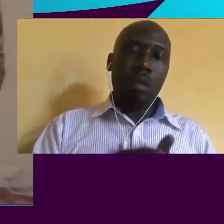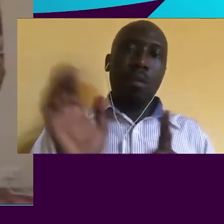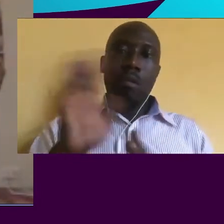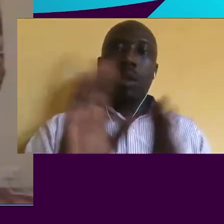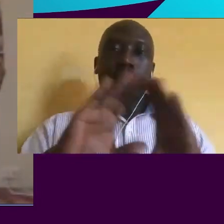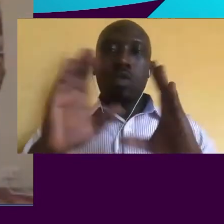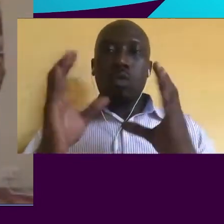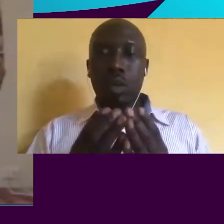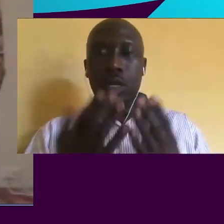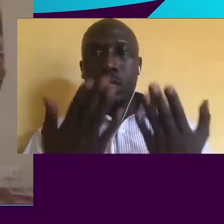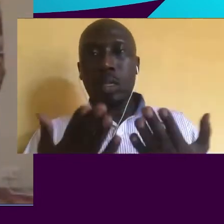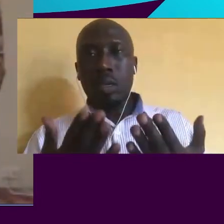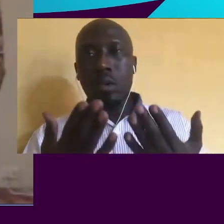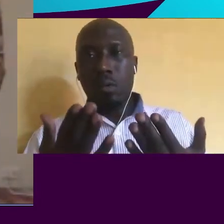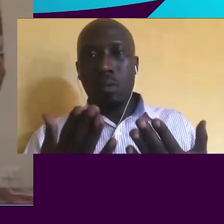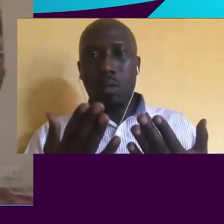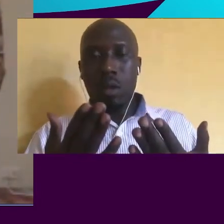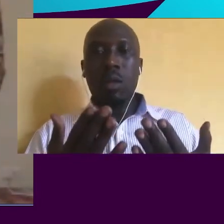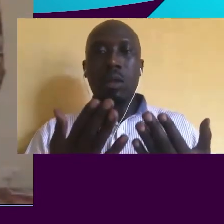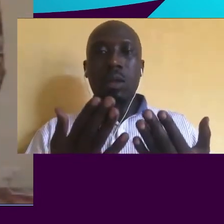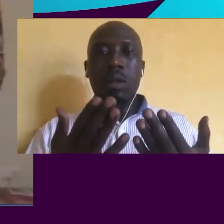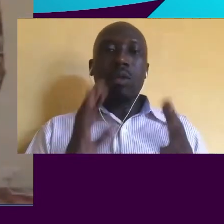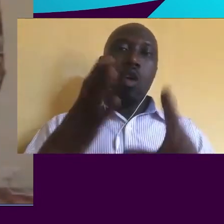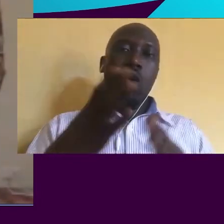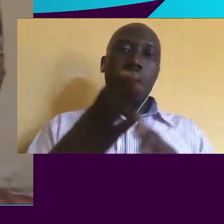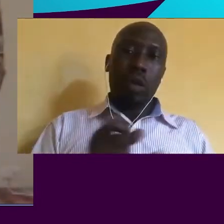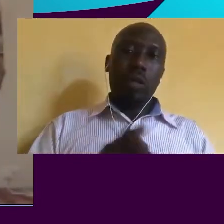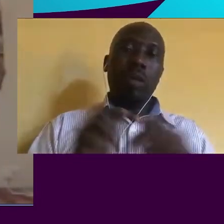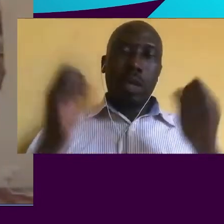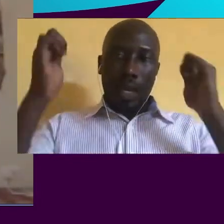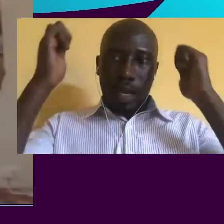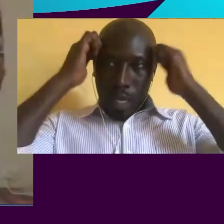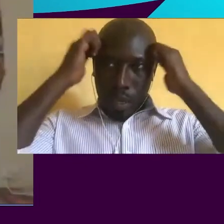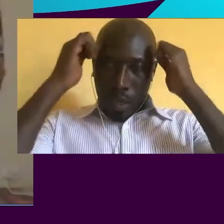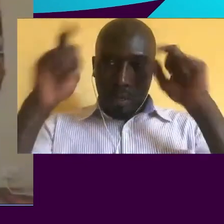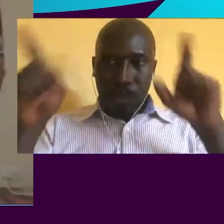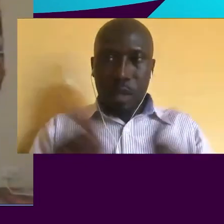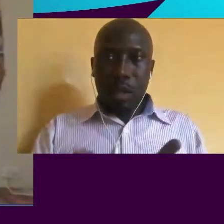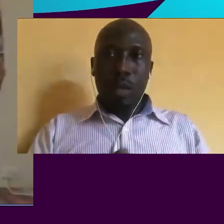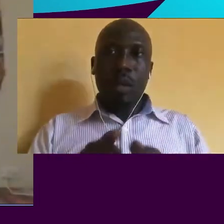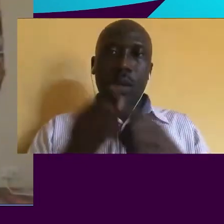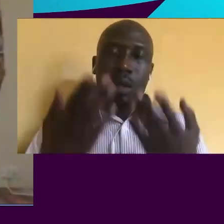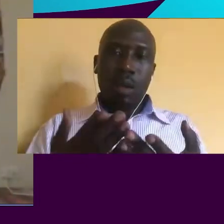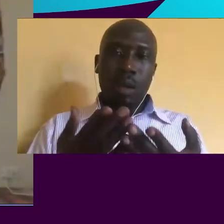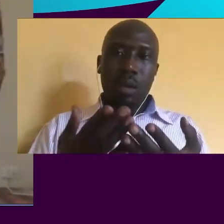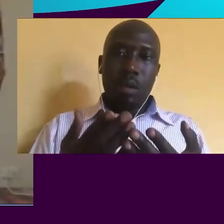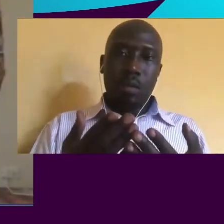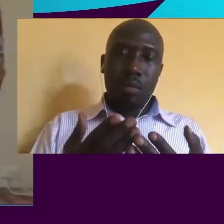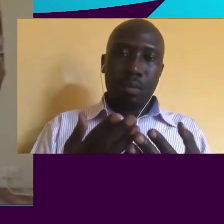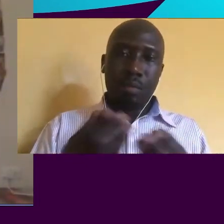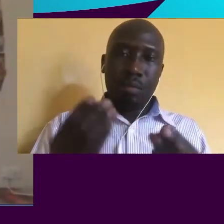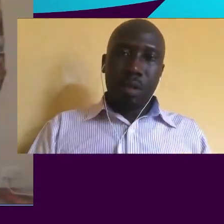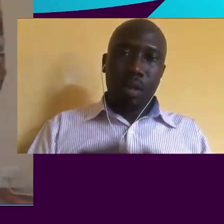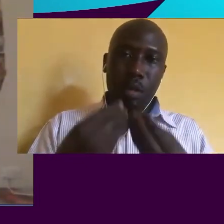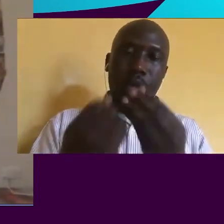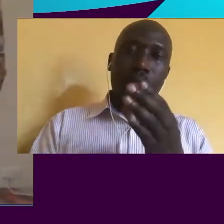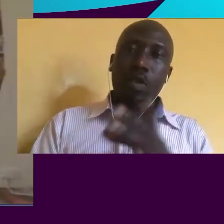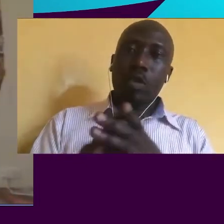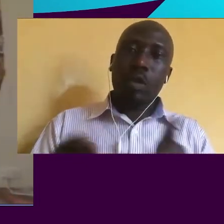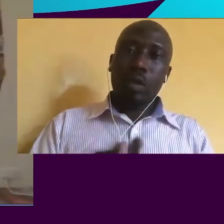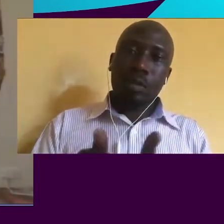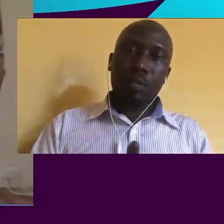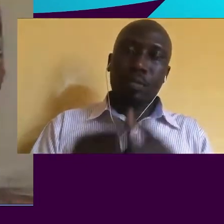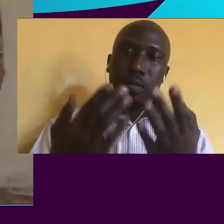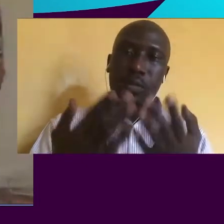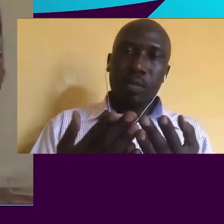their organizations and academies, and they aren't given the chance to actually lead what they've